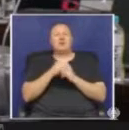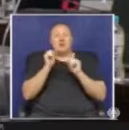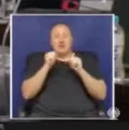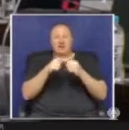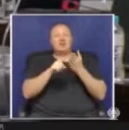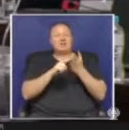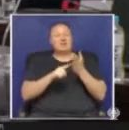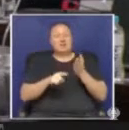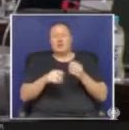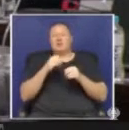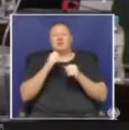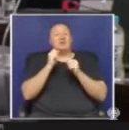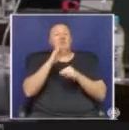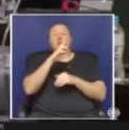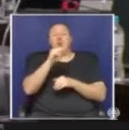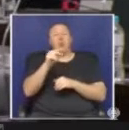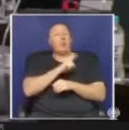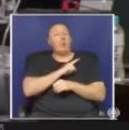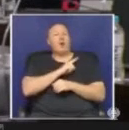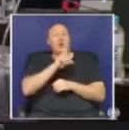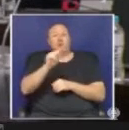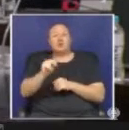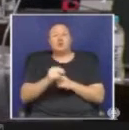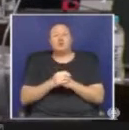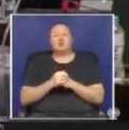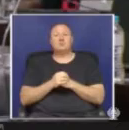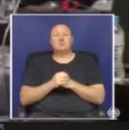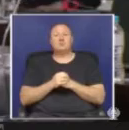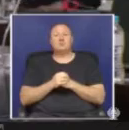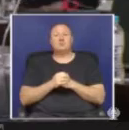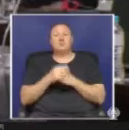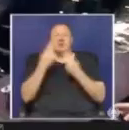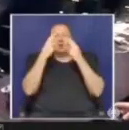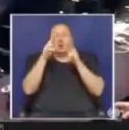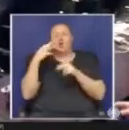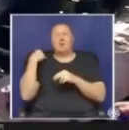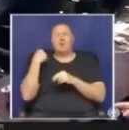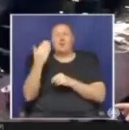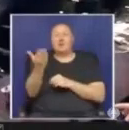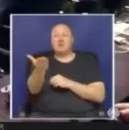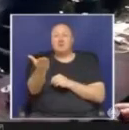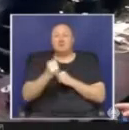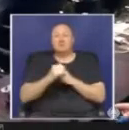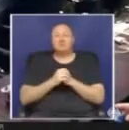details? And if no, why not? Thank you. Honorable Minister.